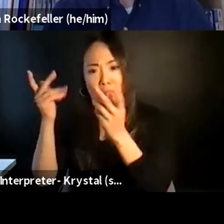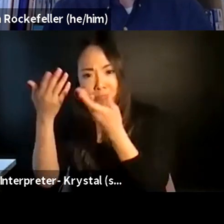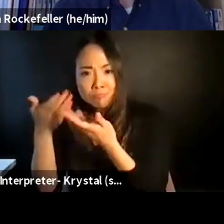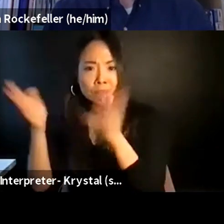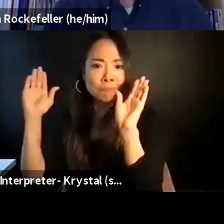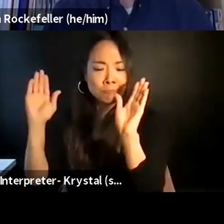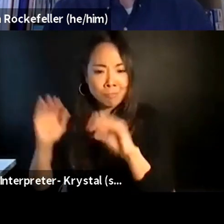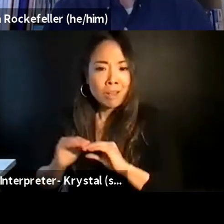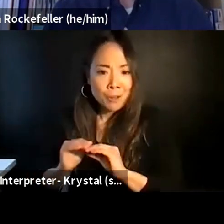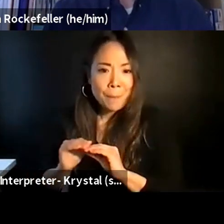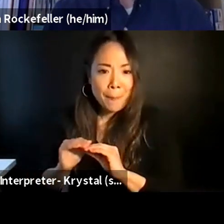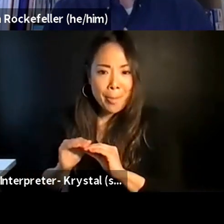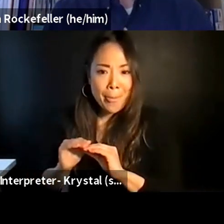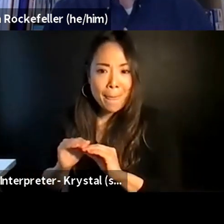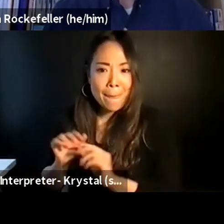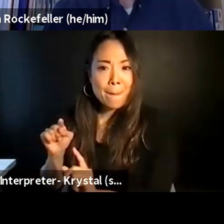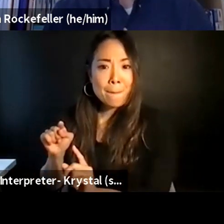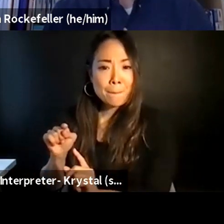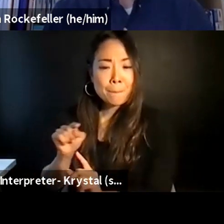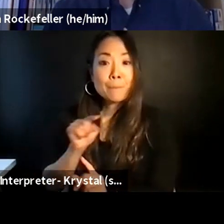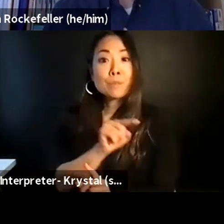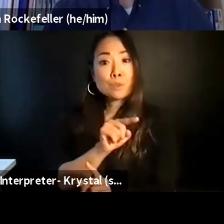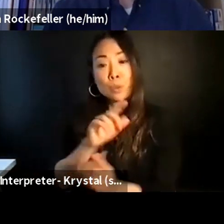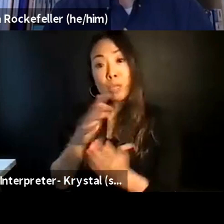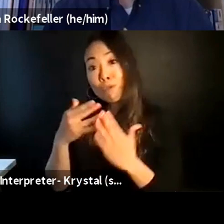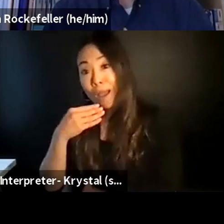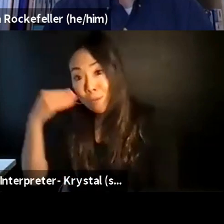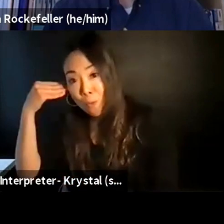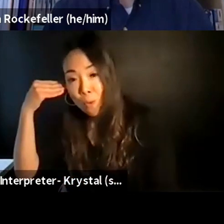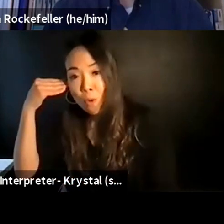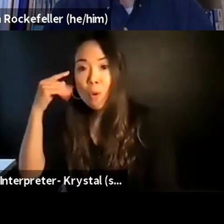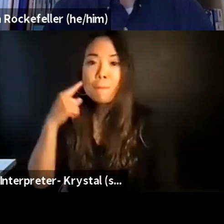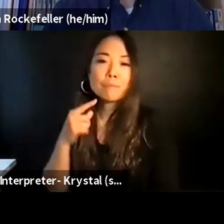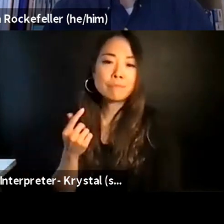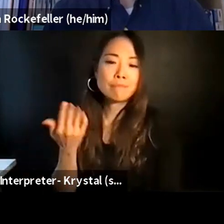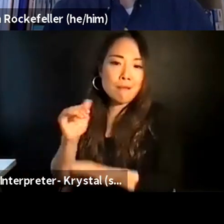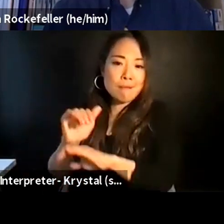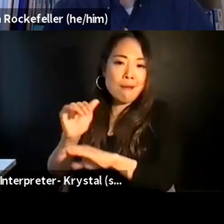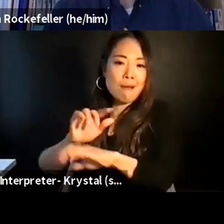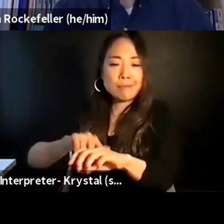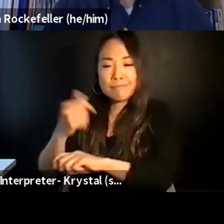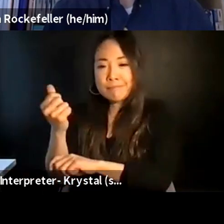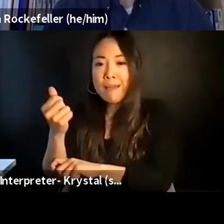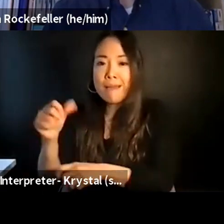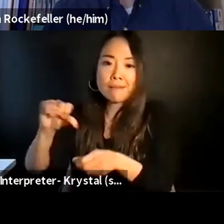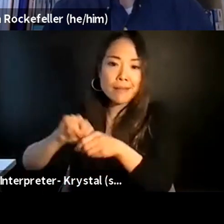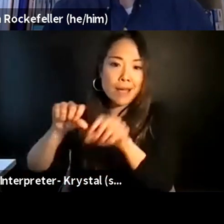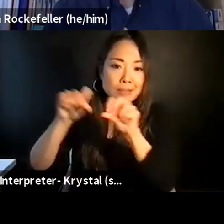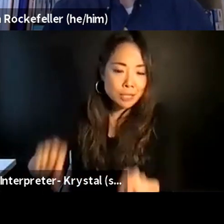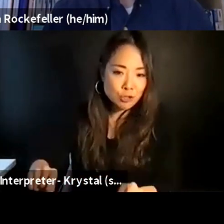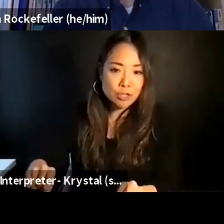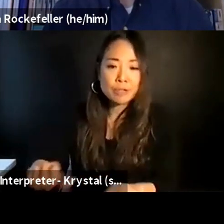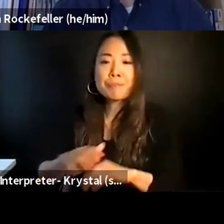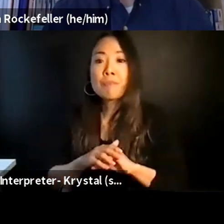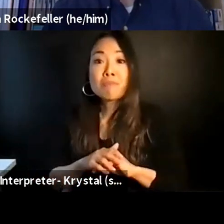back one night at 10 o'clock, he was getting gas at a gas station. And these two senior high school students got out and nearly